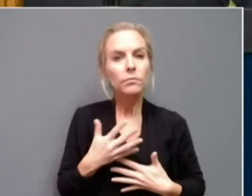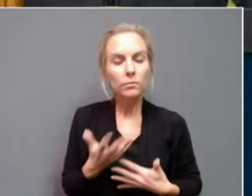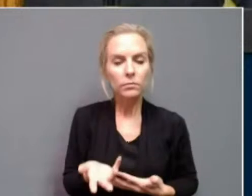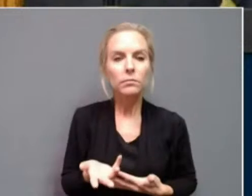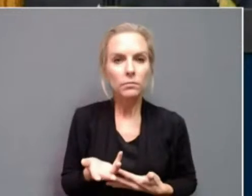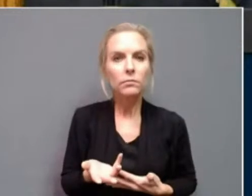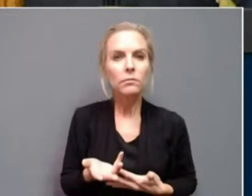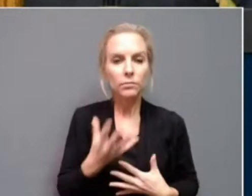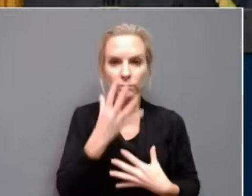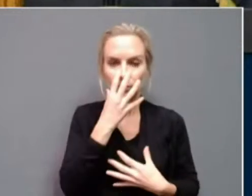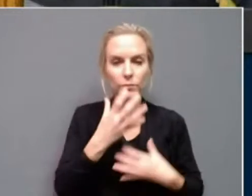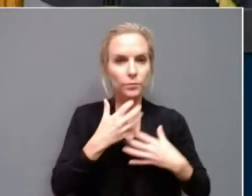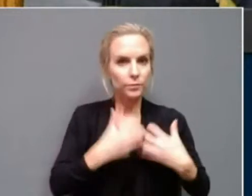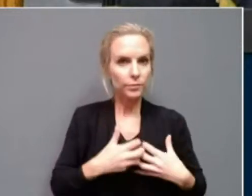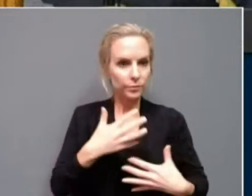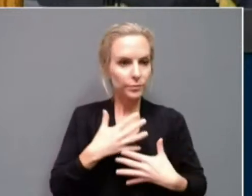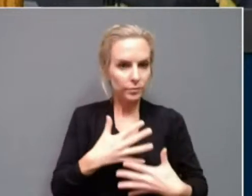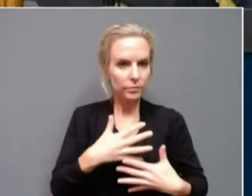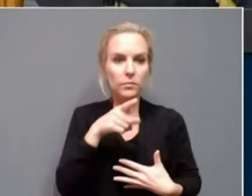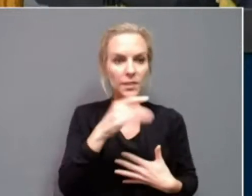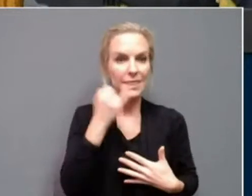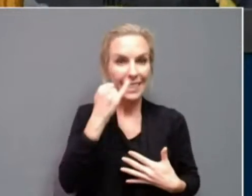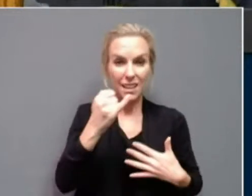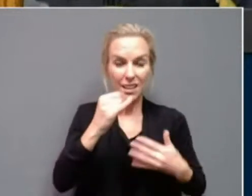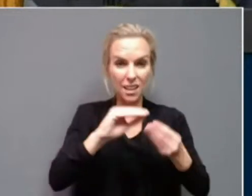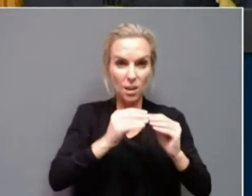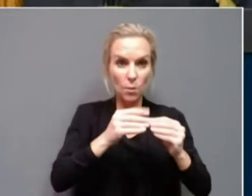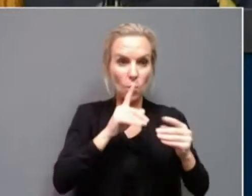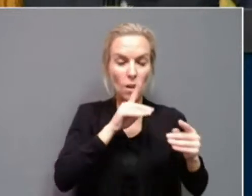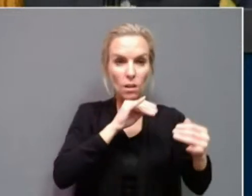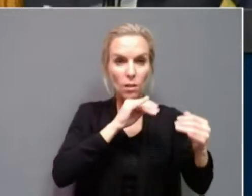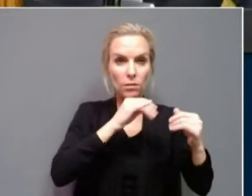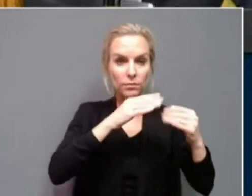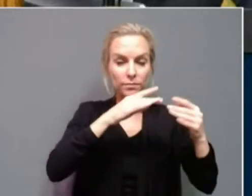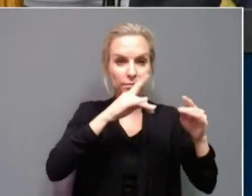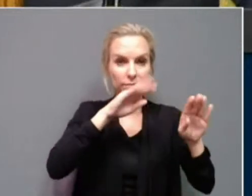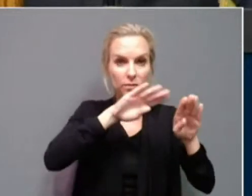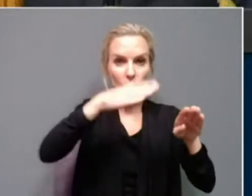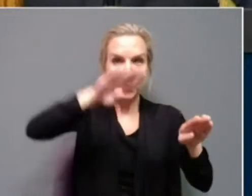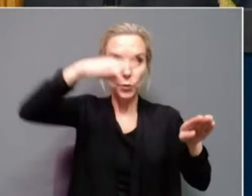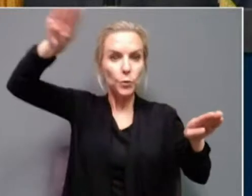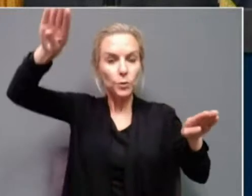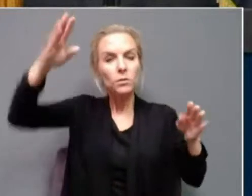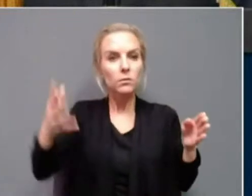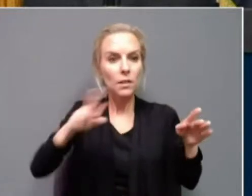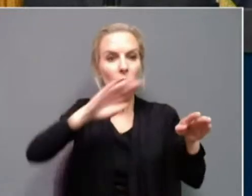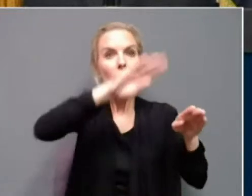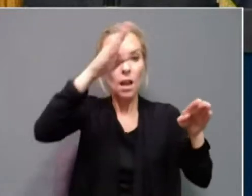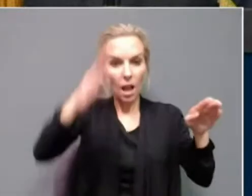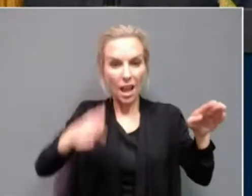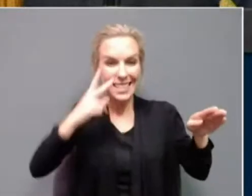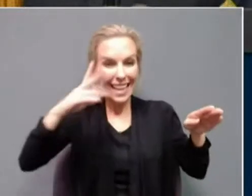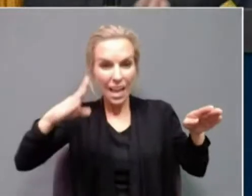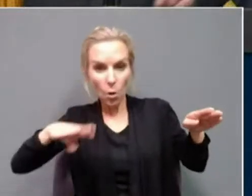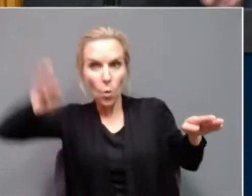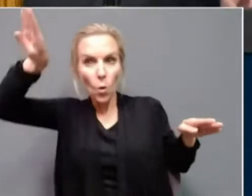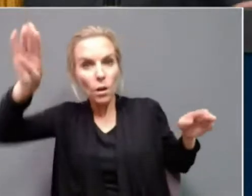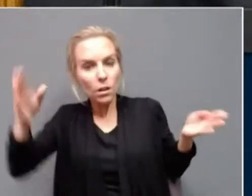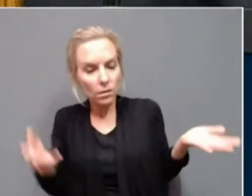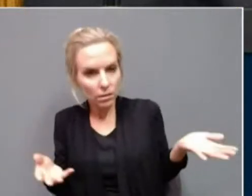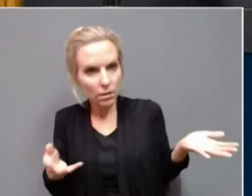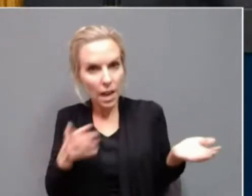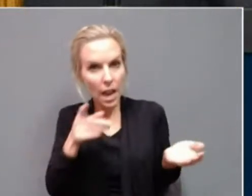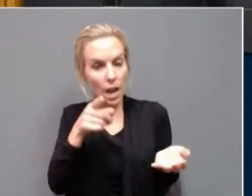That number, that line, going up pretty fast too. And that's at the point where you're not just hoping, you're